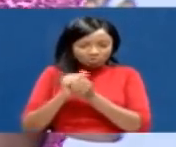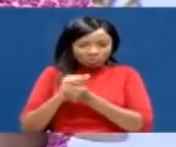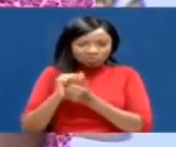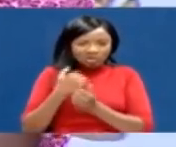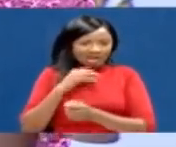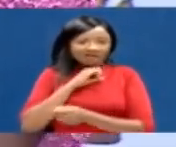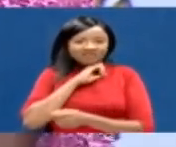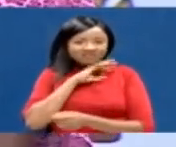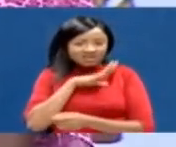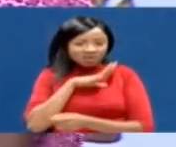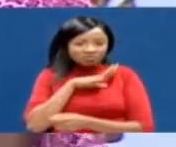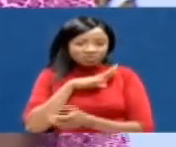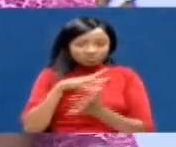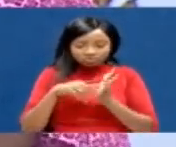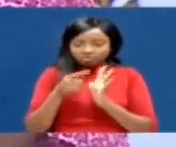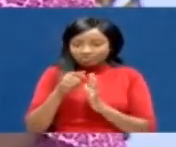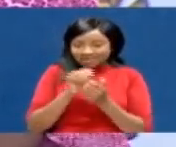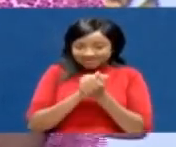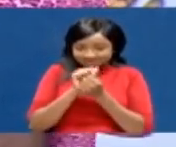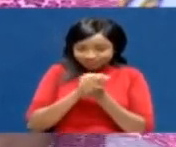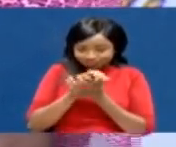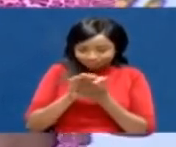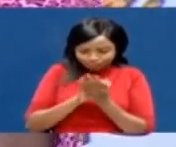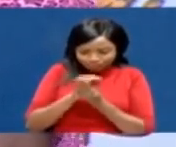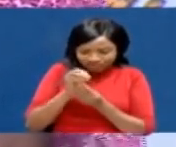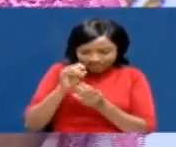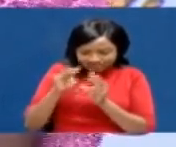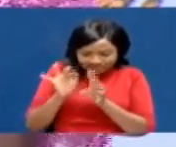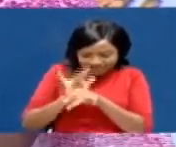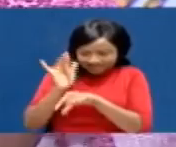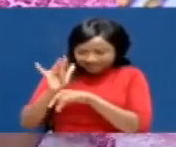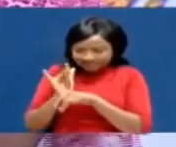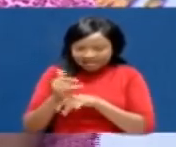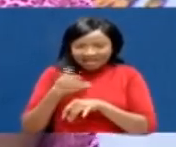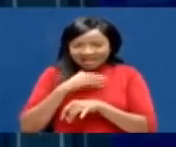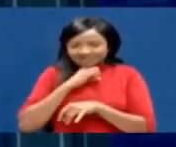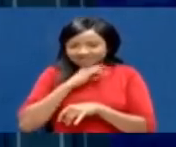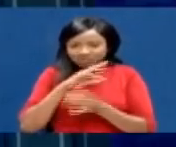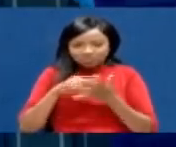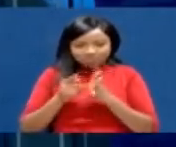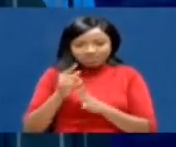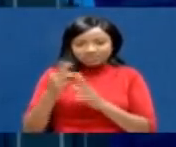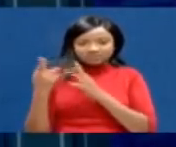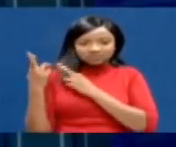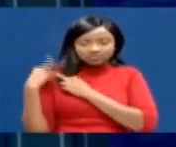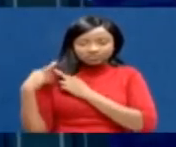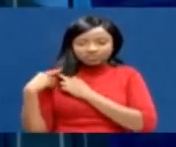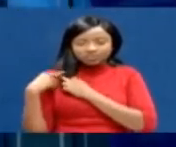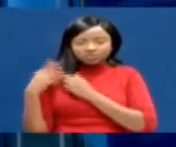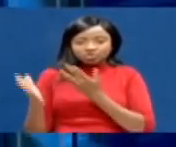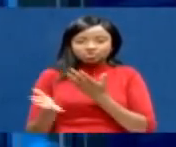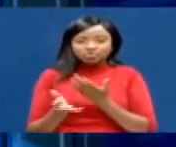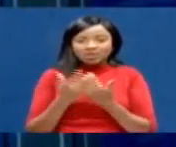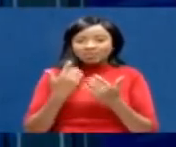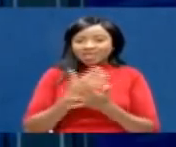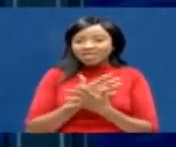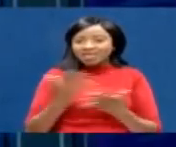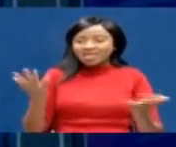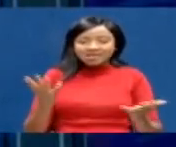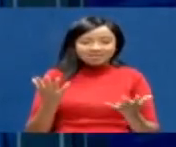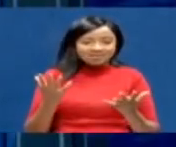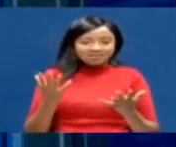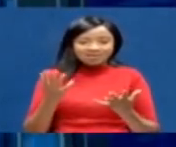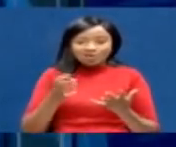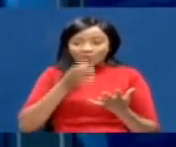is part of its capacity and capability to be able to repel liquids. So that is